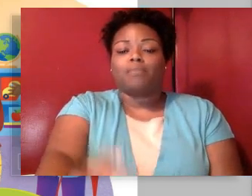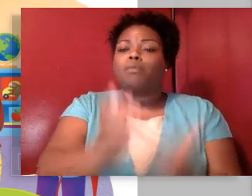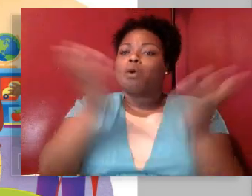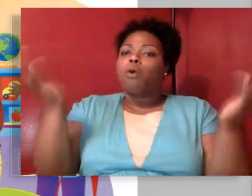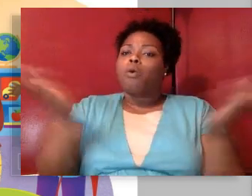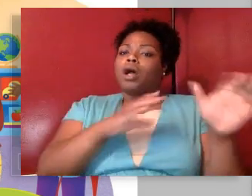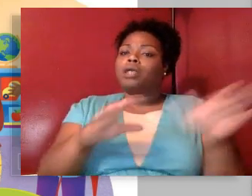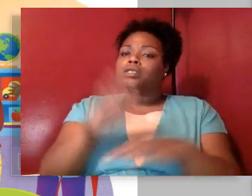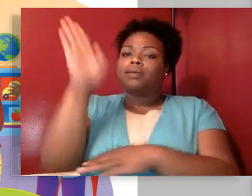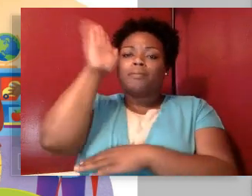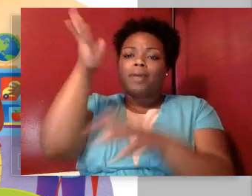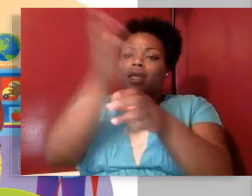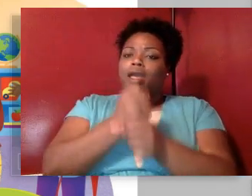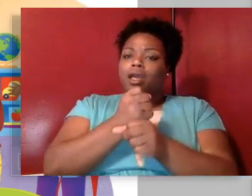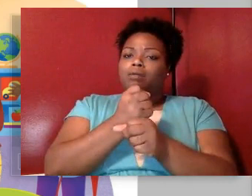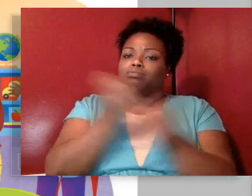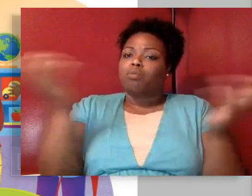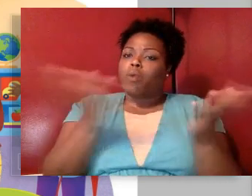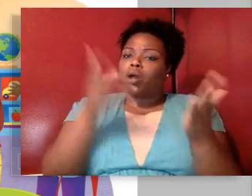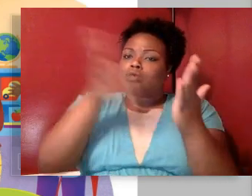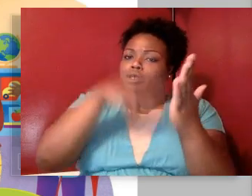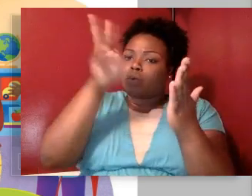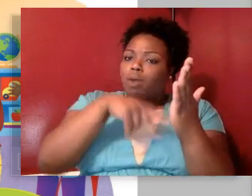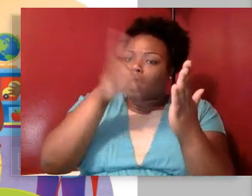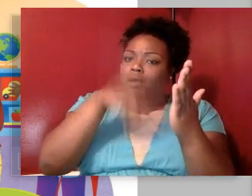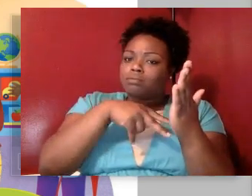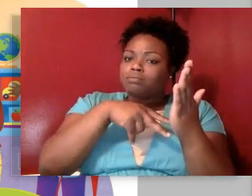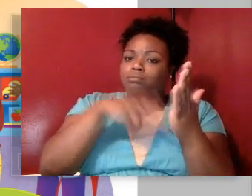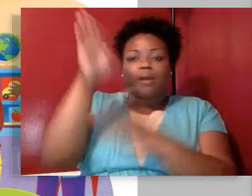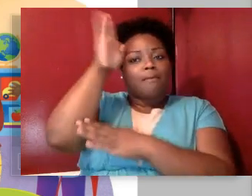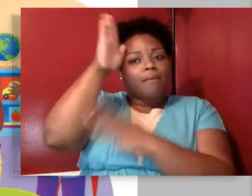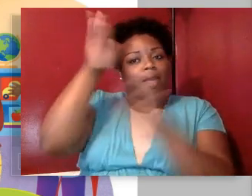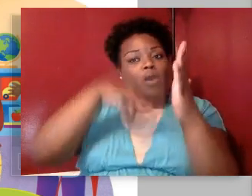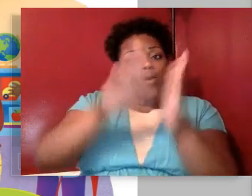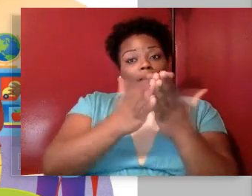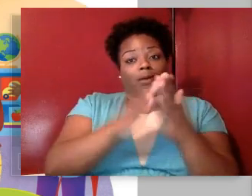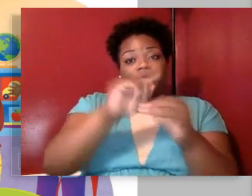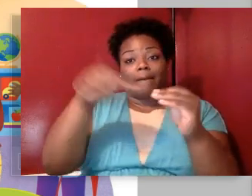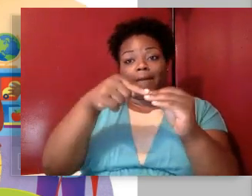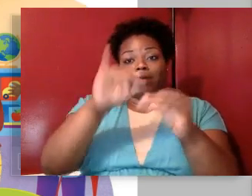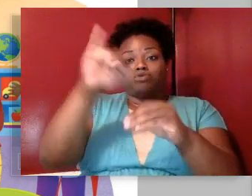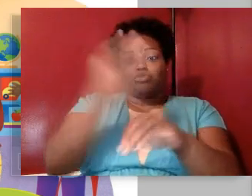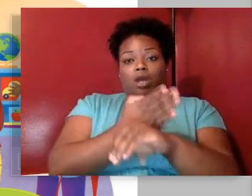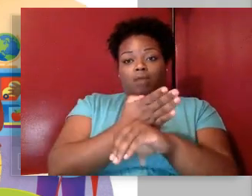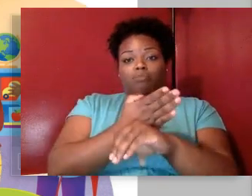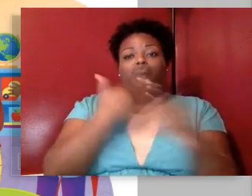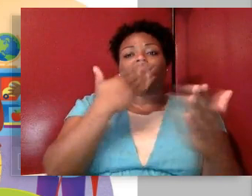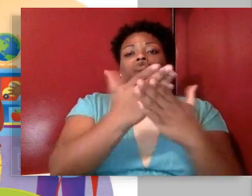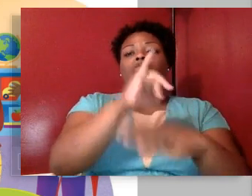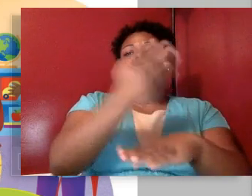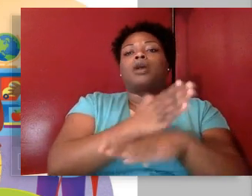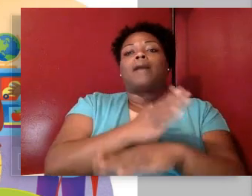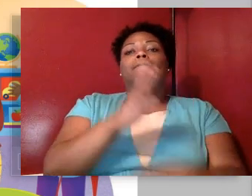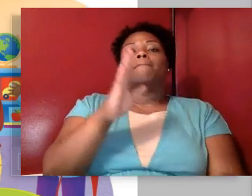What did Ben get? What has he read? Ben read books on jobs. Good job, Ben.